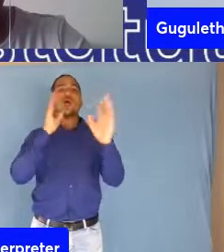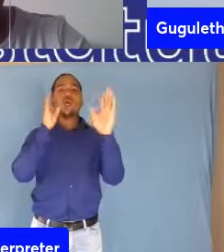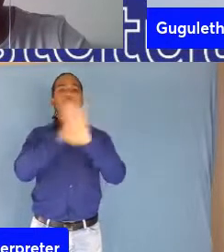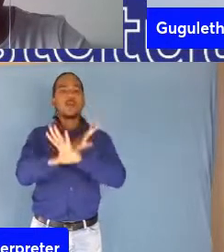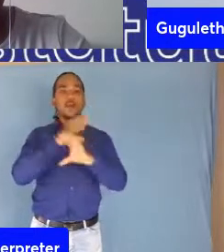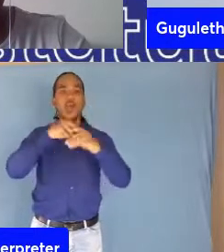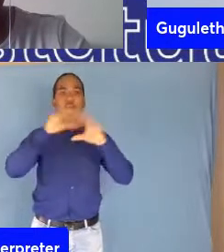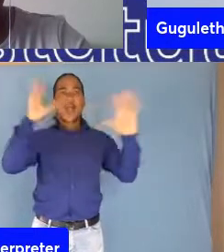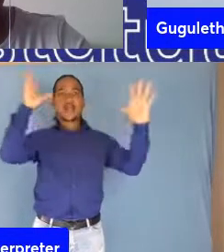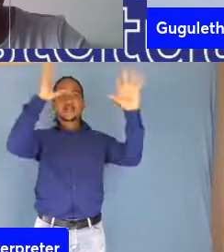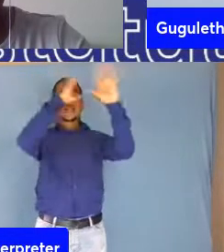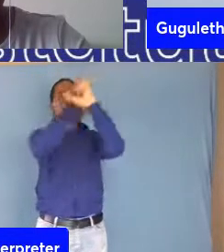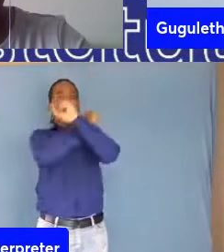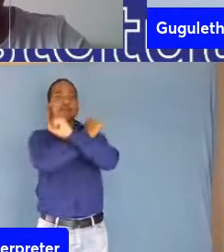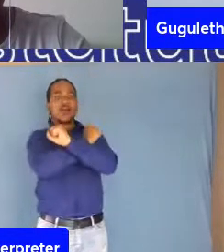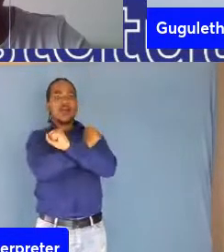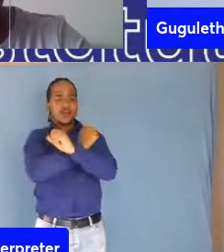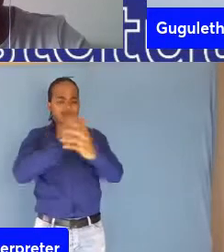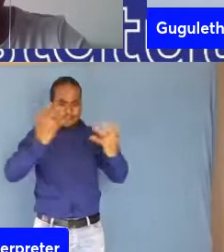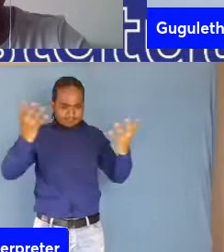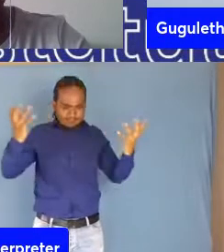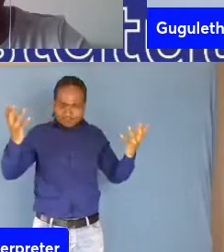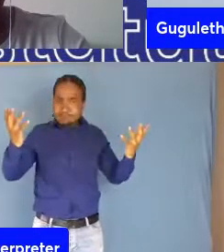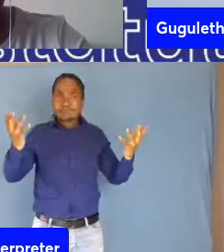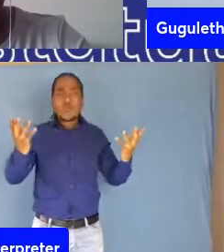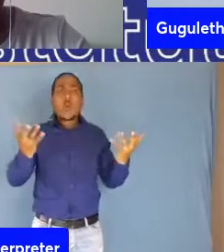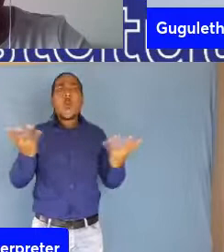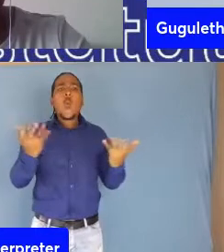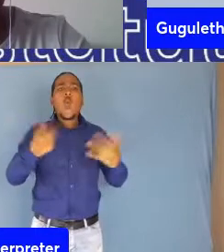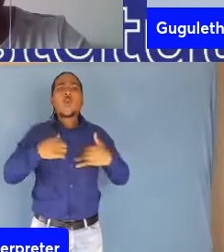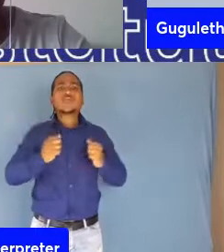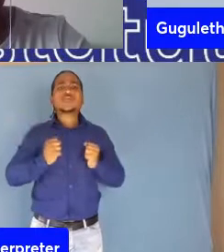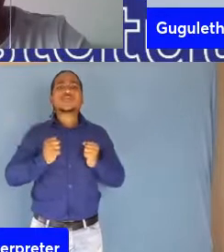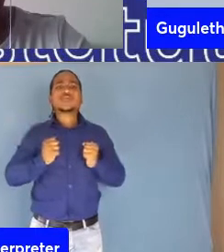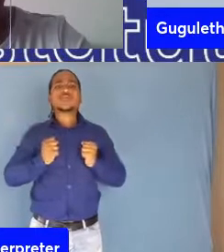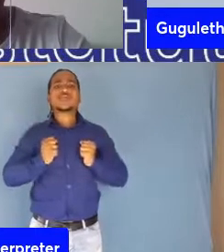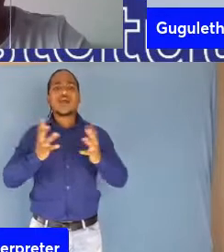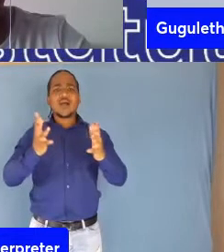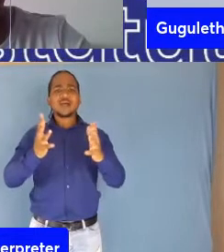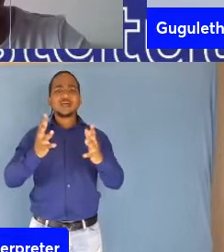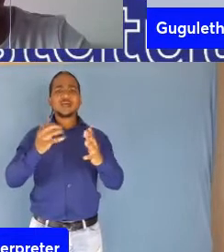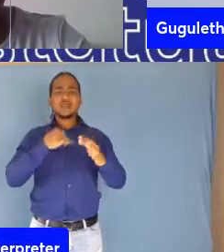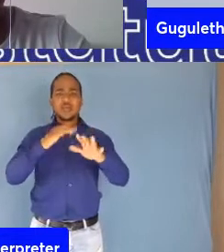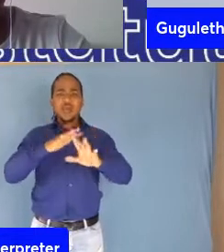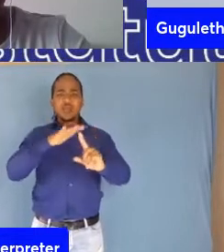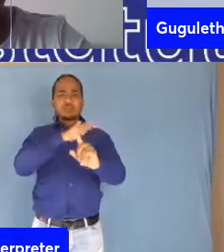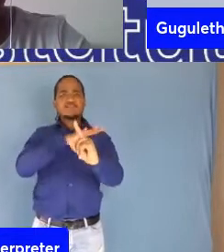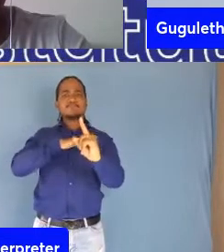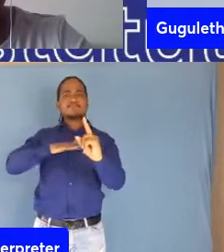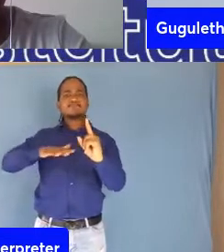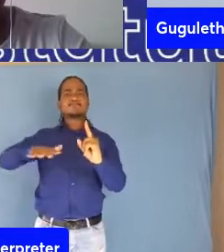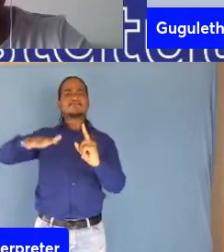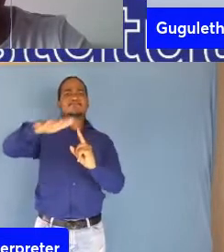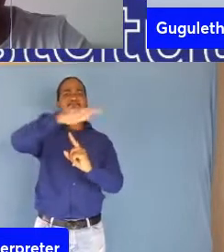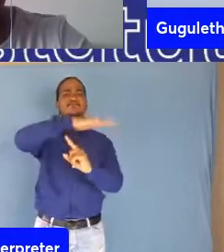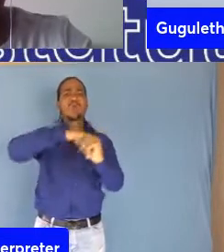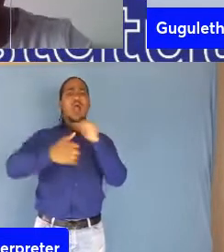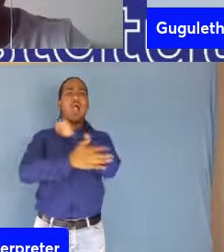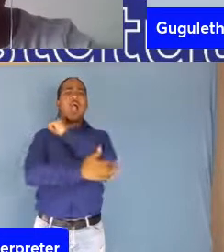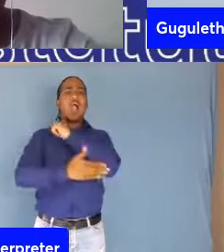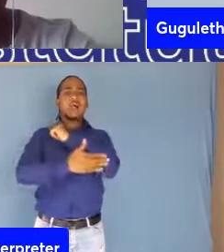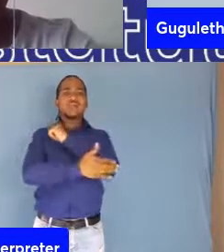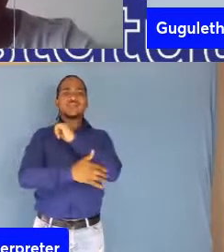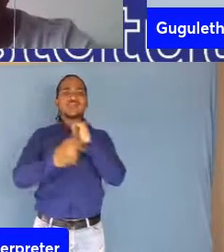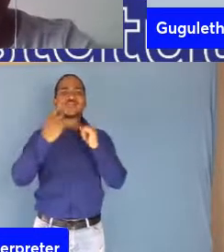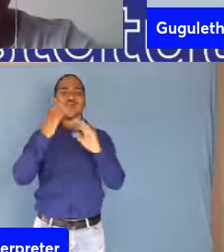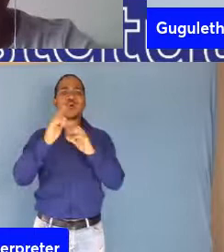it's like iskala kuphi, maybe in the darkness where we are as the country, we can just start. This